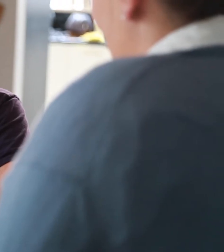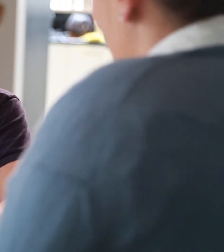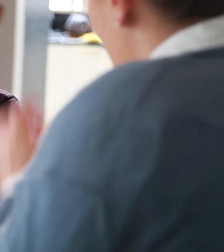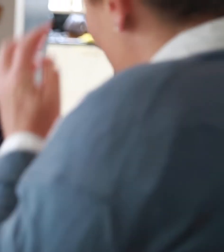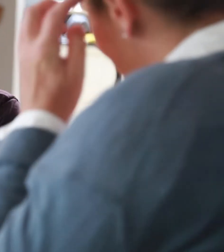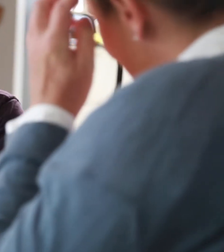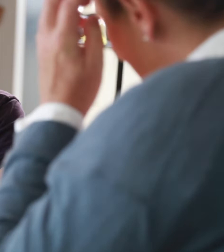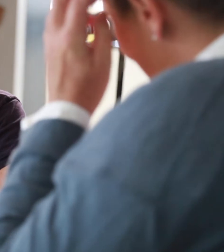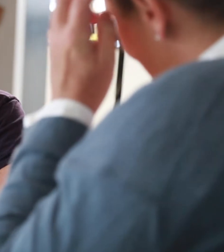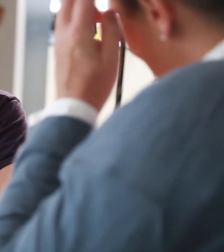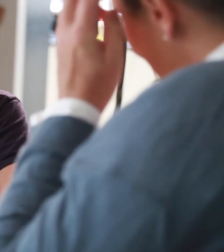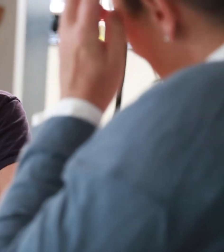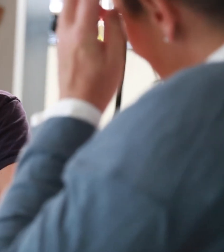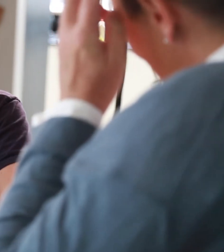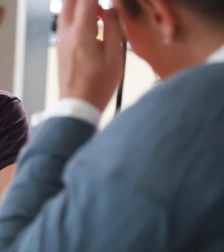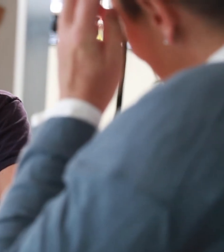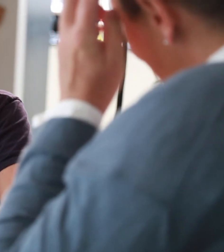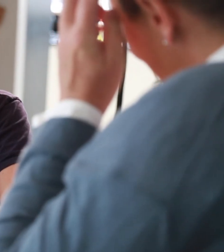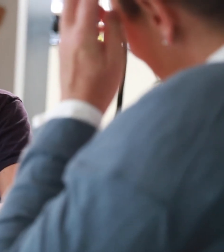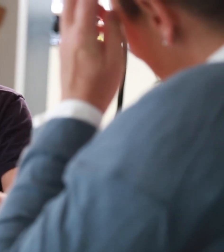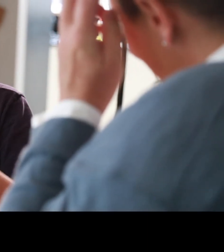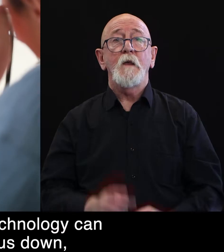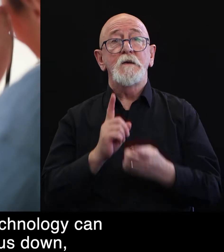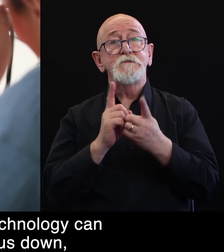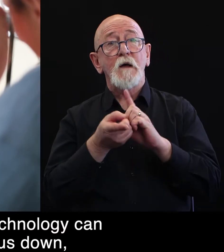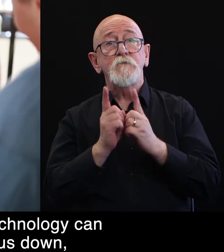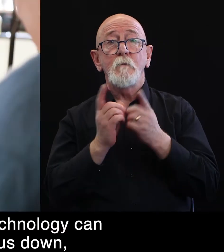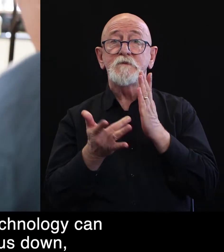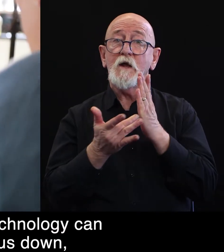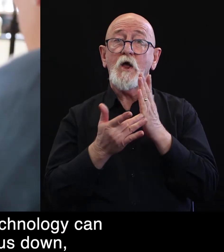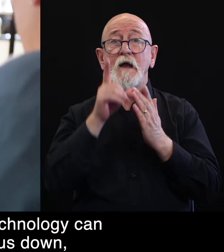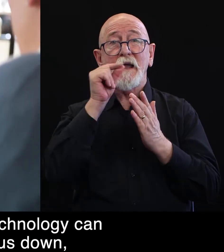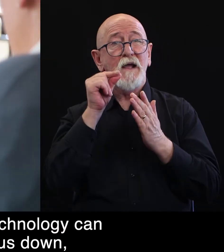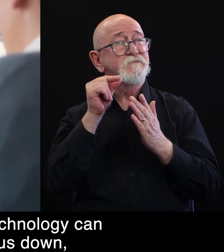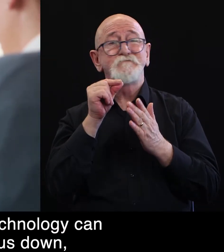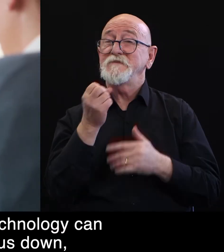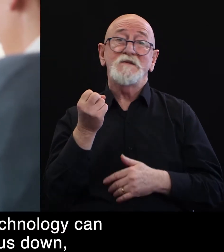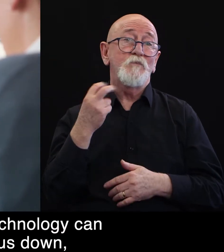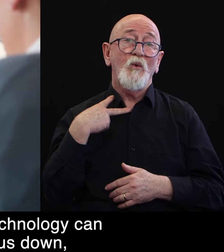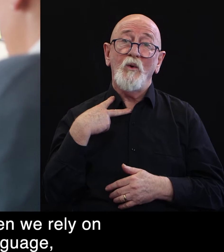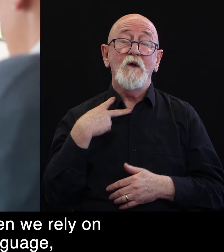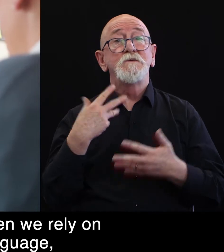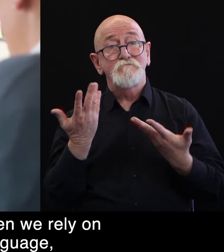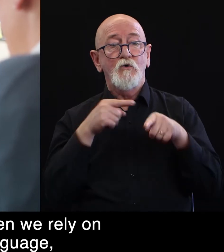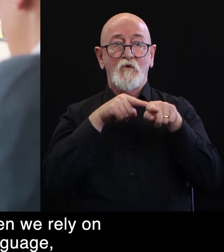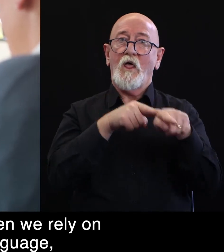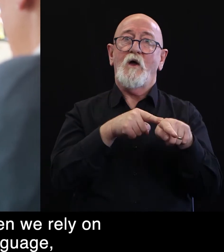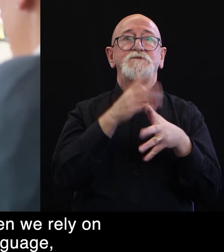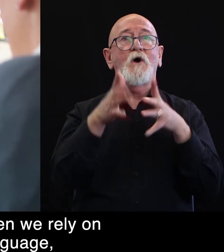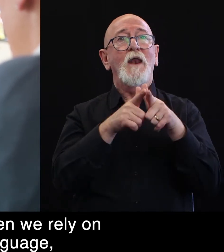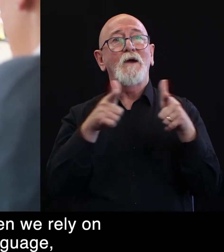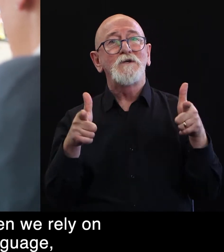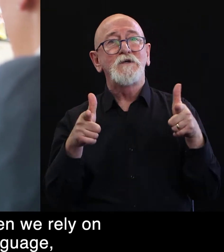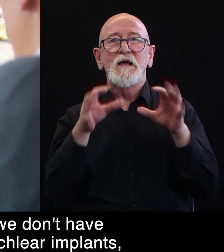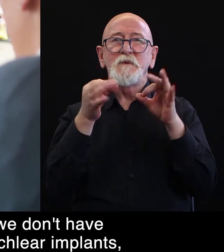On screen, Lewis and his mum practice signing to each other. Sometimes technology can really let us down and that's when we rely on